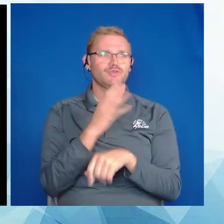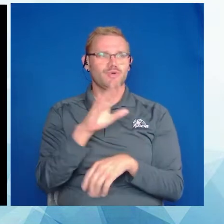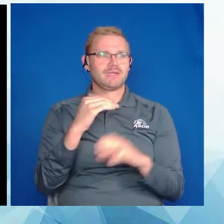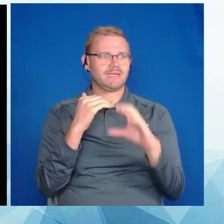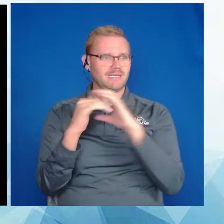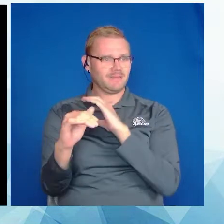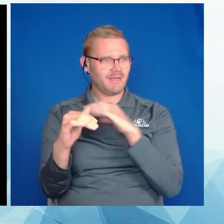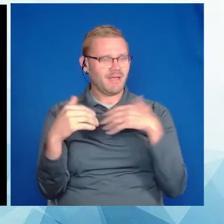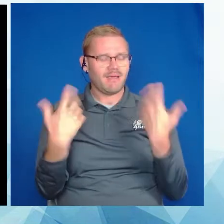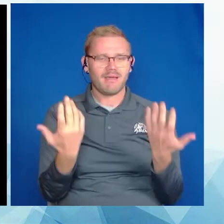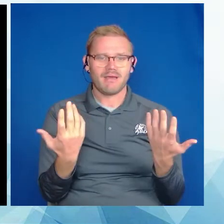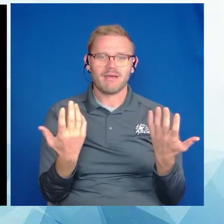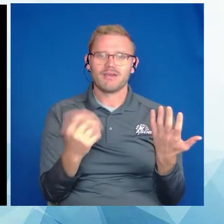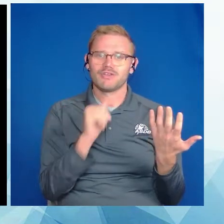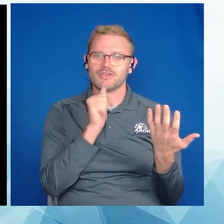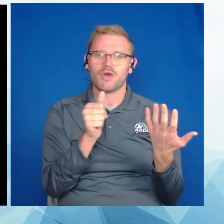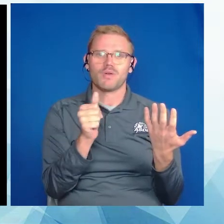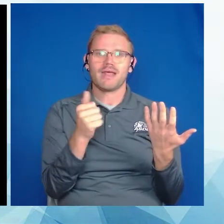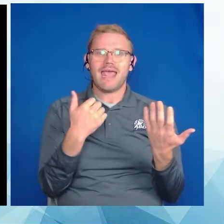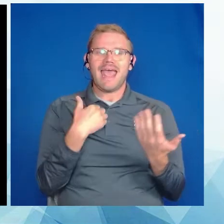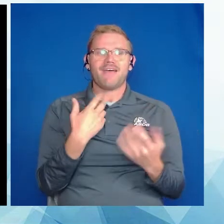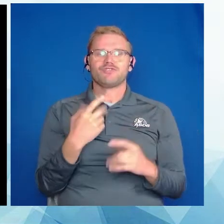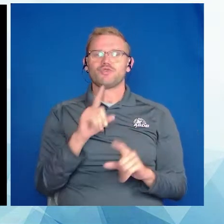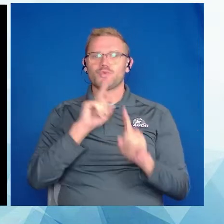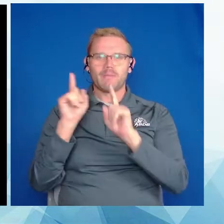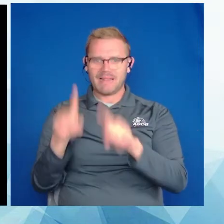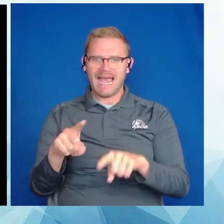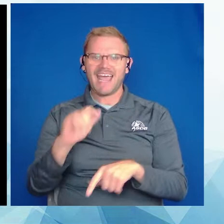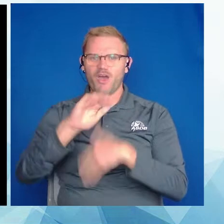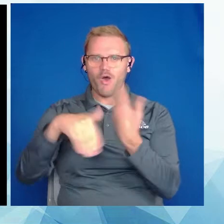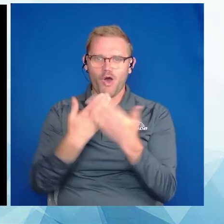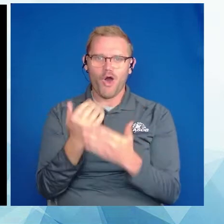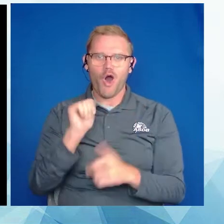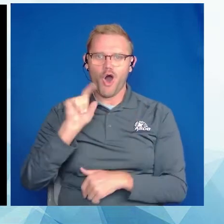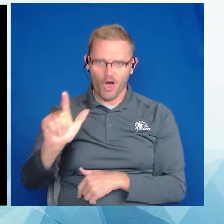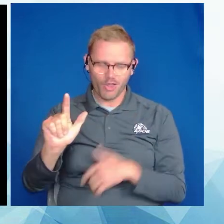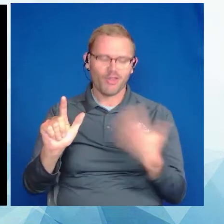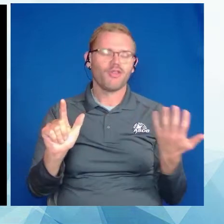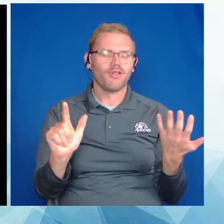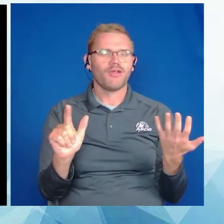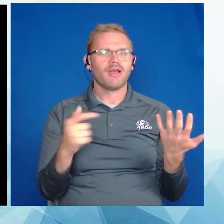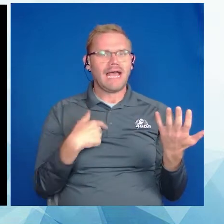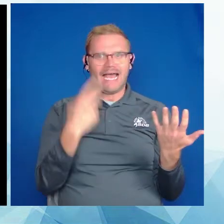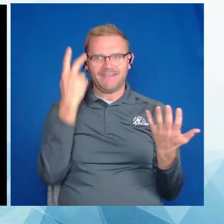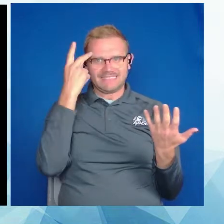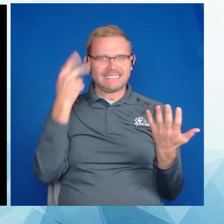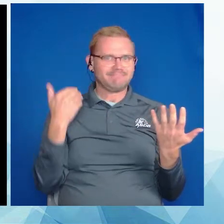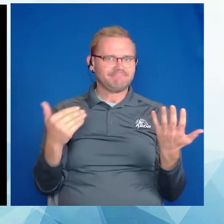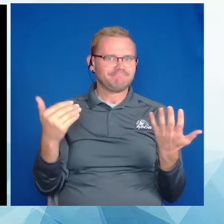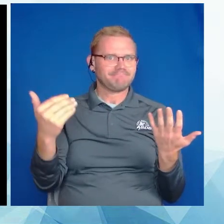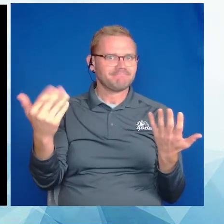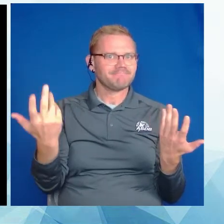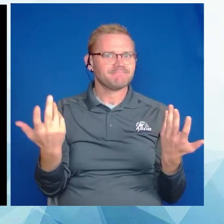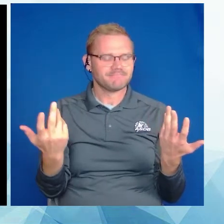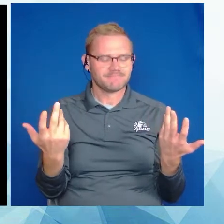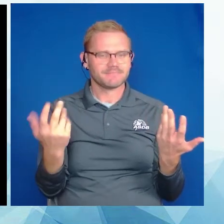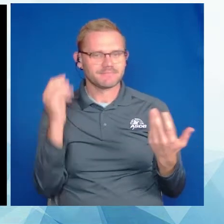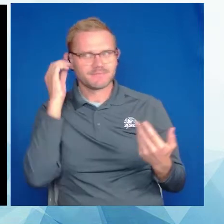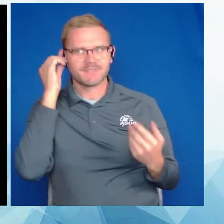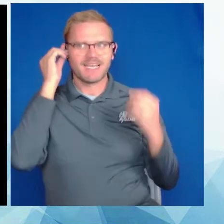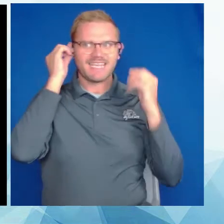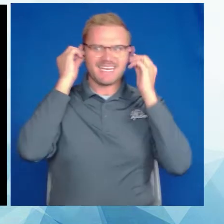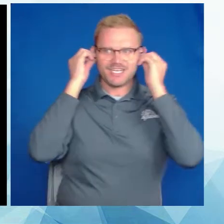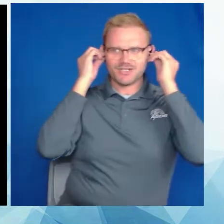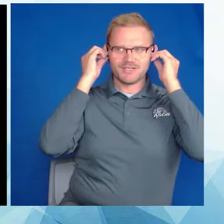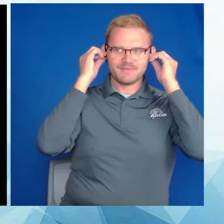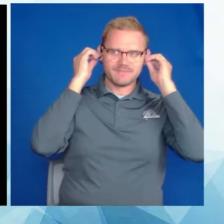not to have reply all to other board members. And I know I've seen this. We do have language that you put on